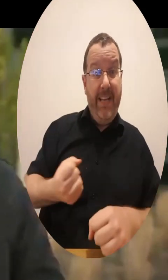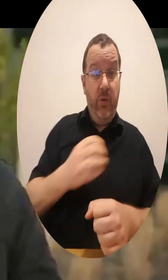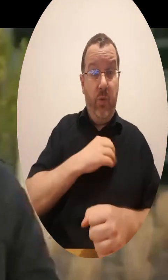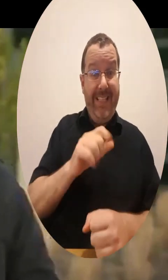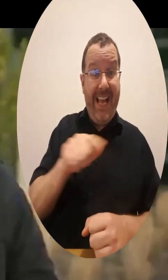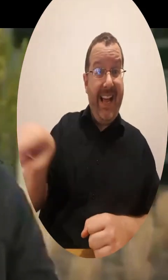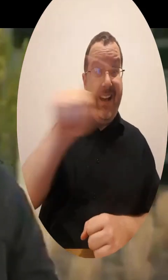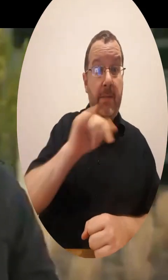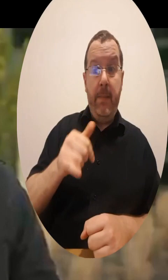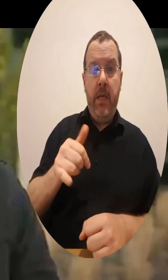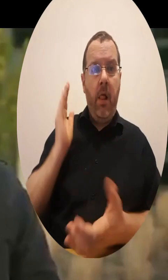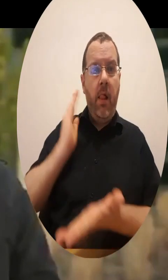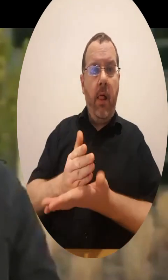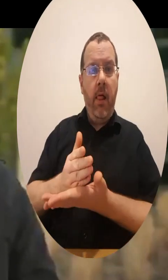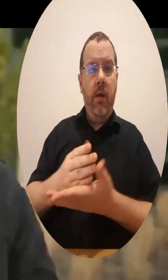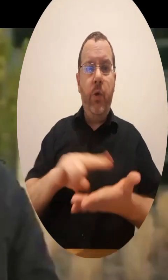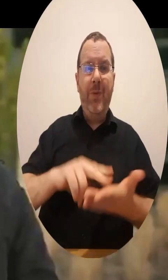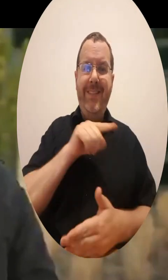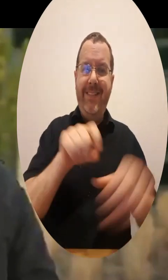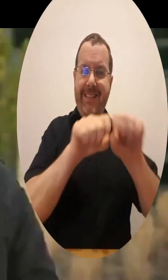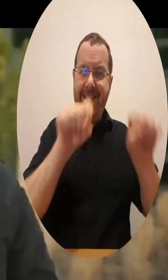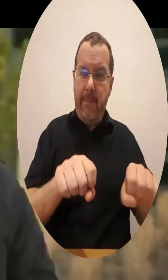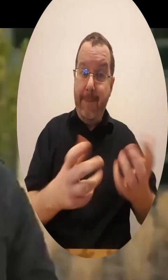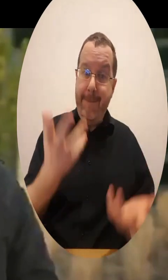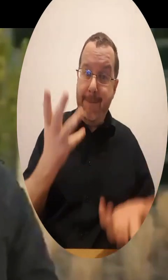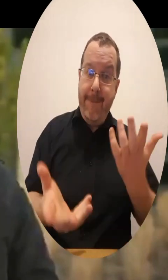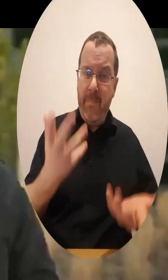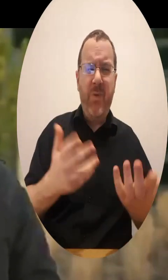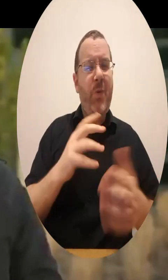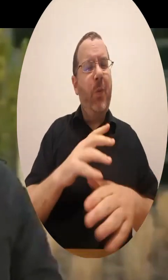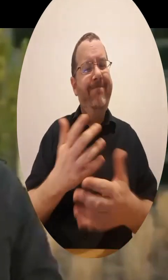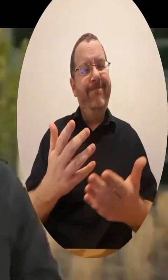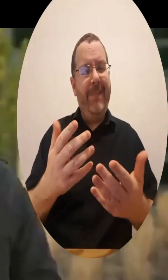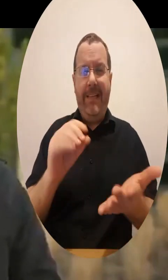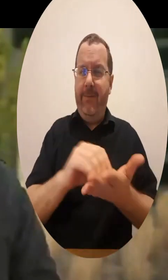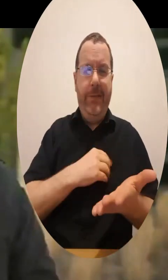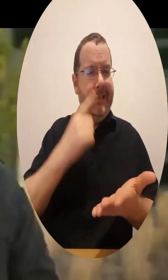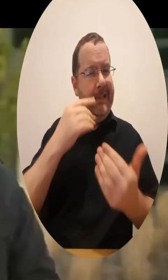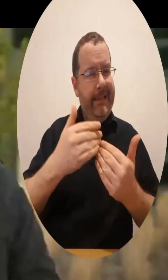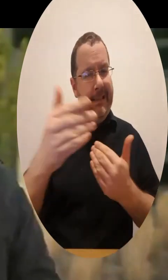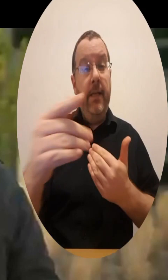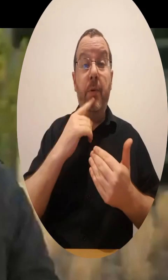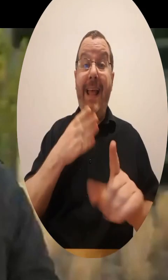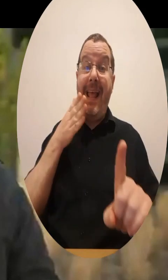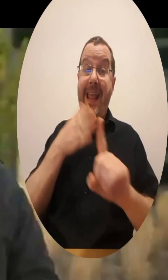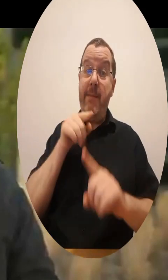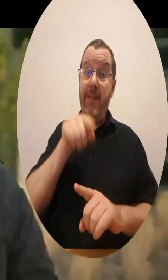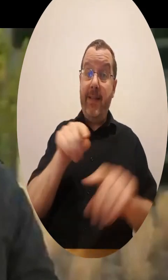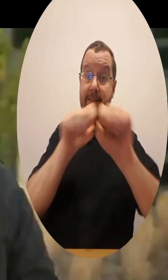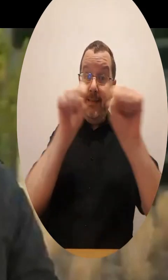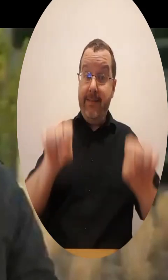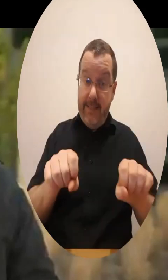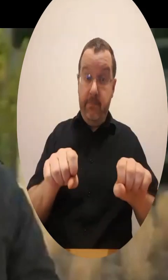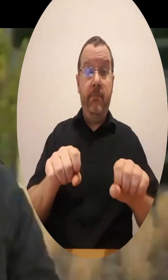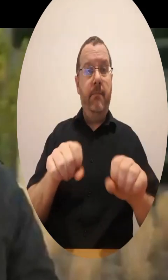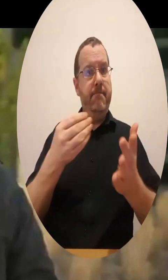that in order to avail of this scheme. So we've a long way to go, but again, the object of this is to get money into